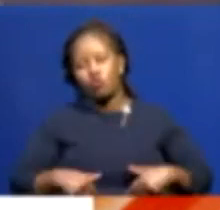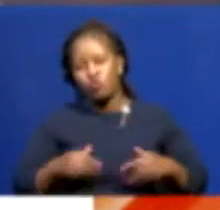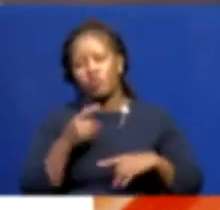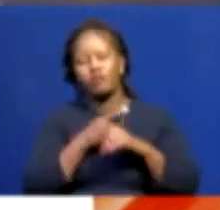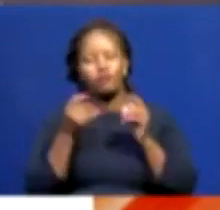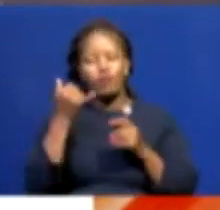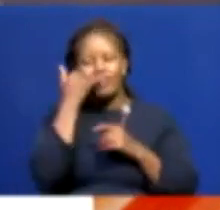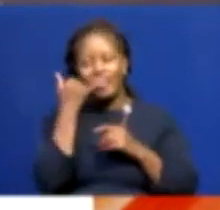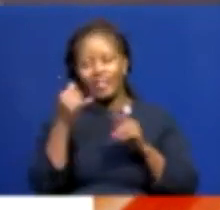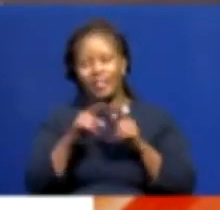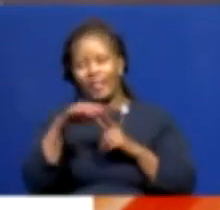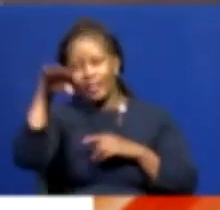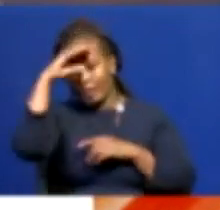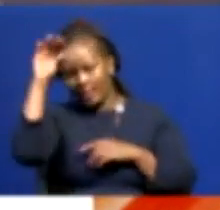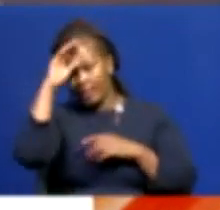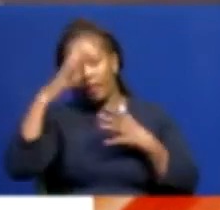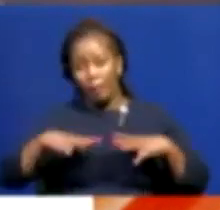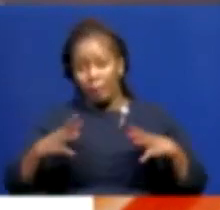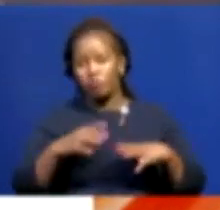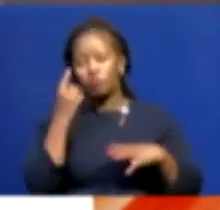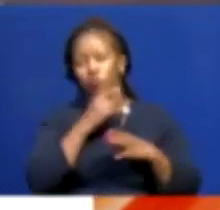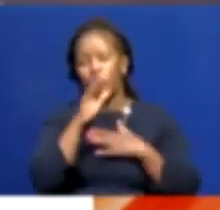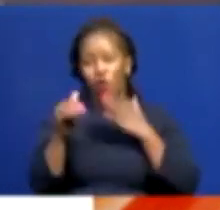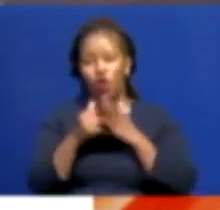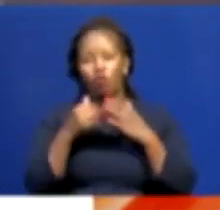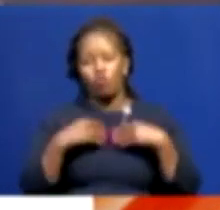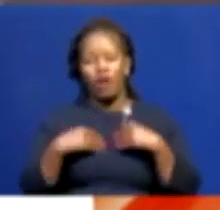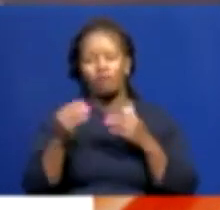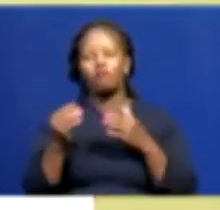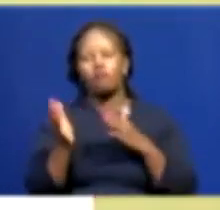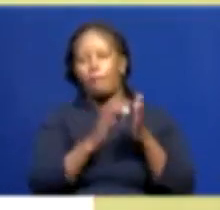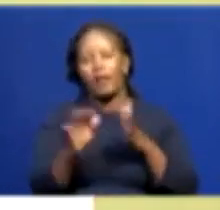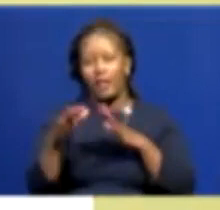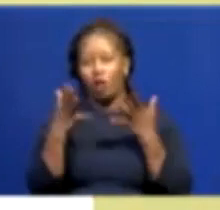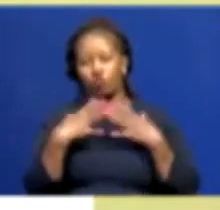substance abuse by addicts that will put them on a path to recovery.